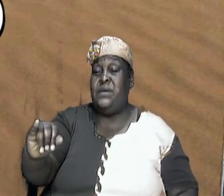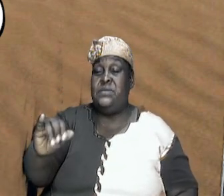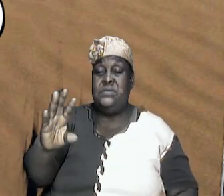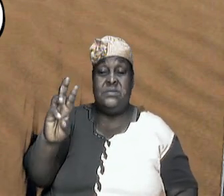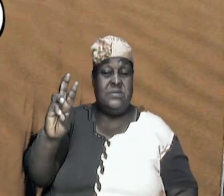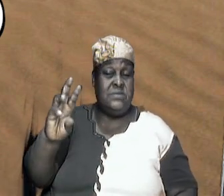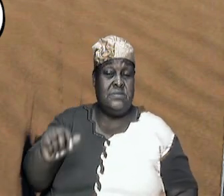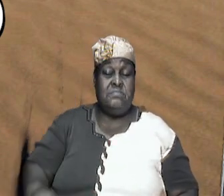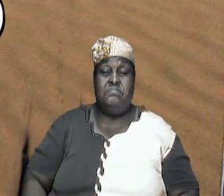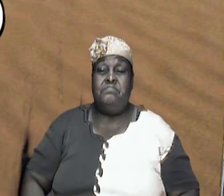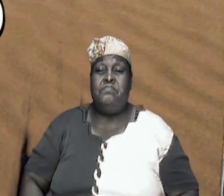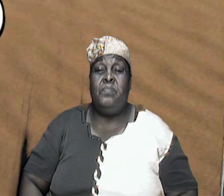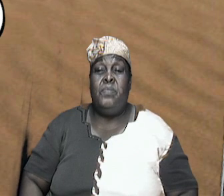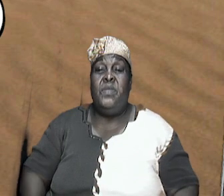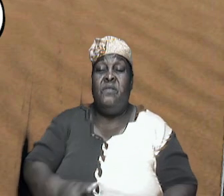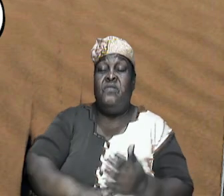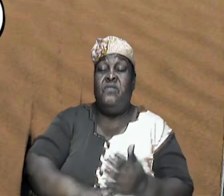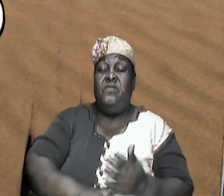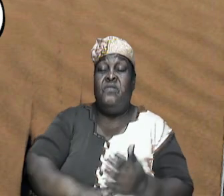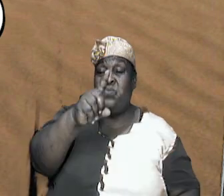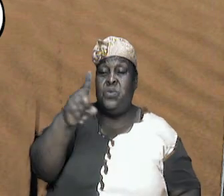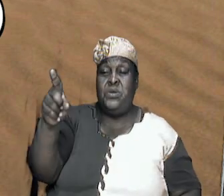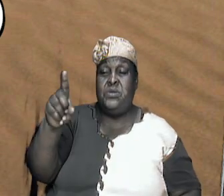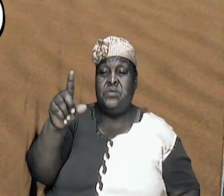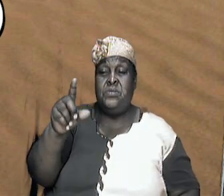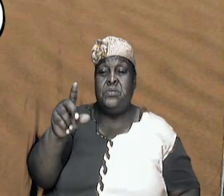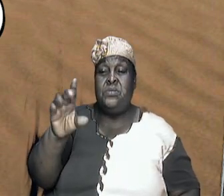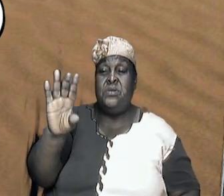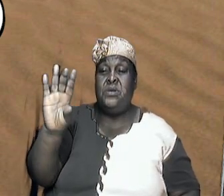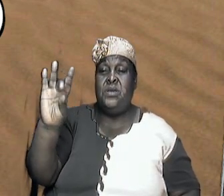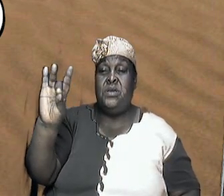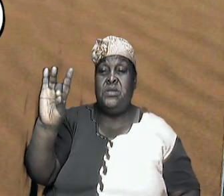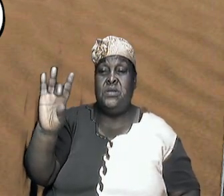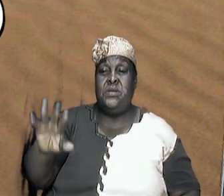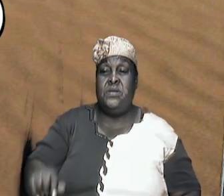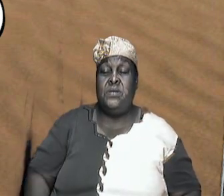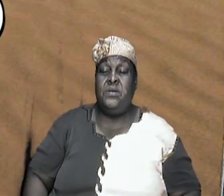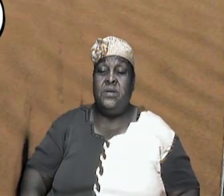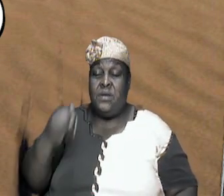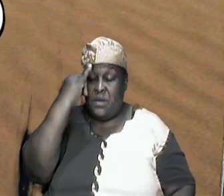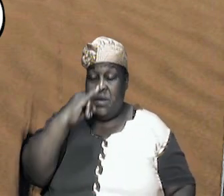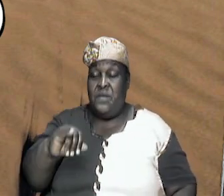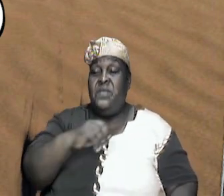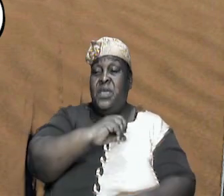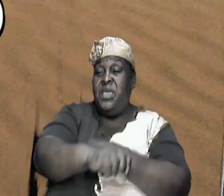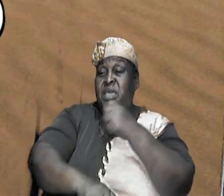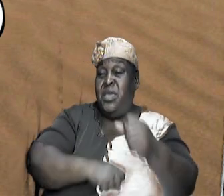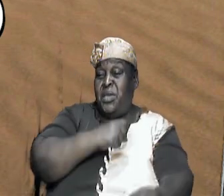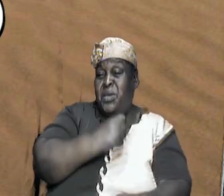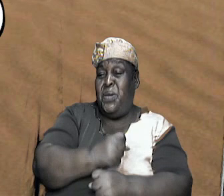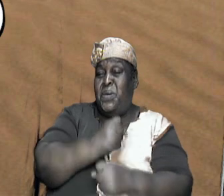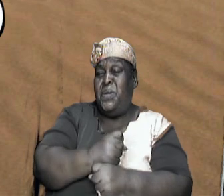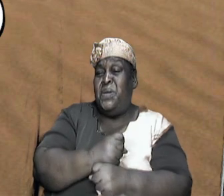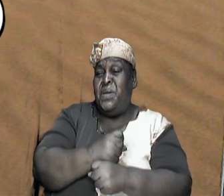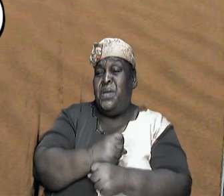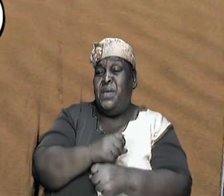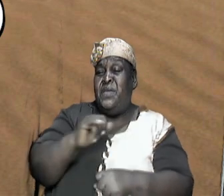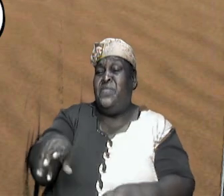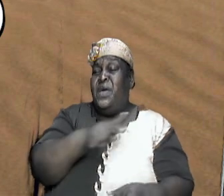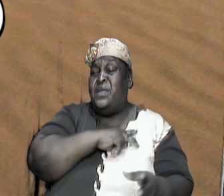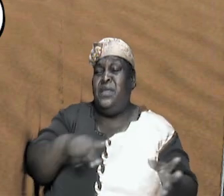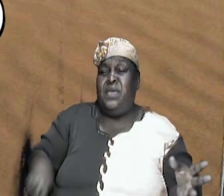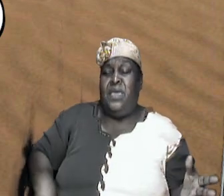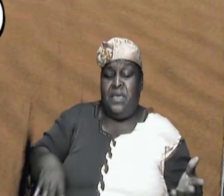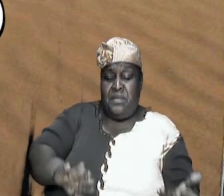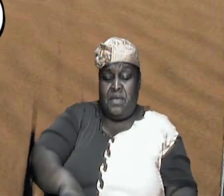in Isaiah 6, you know, verse 1 to 8. Isaiah said, in the year that King